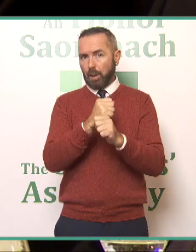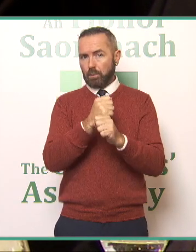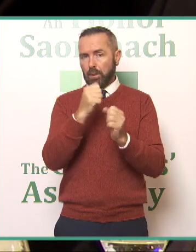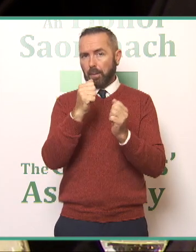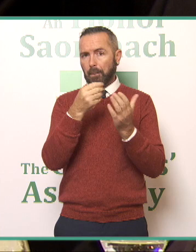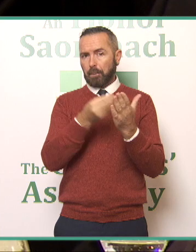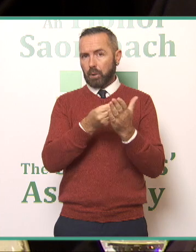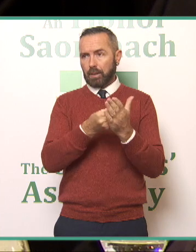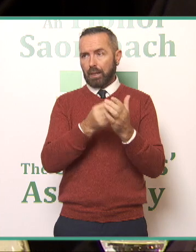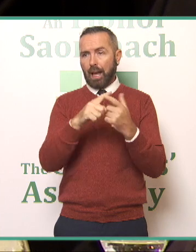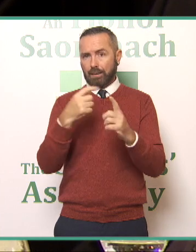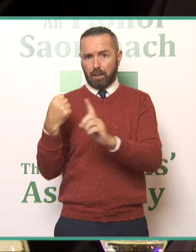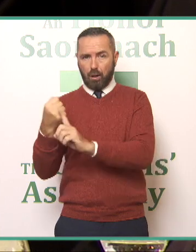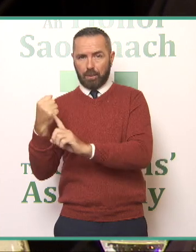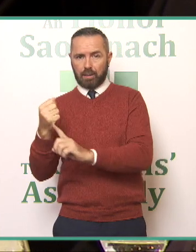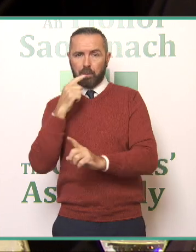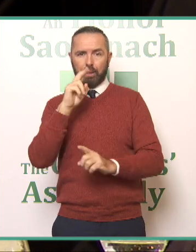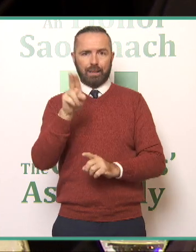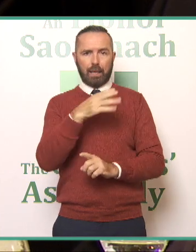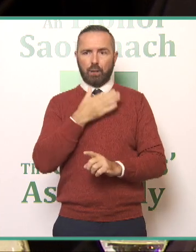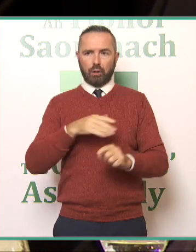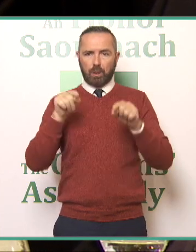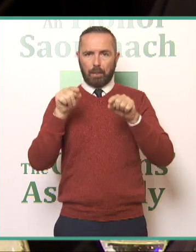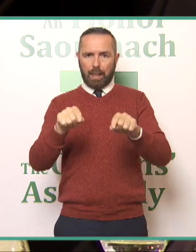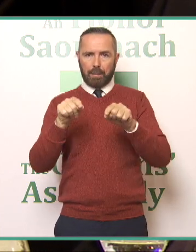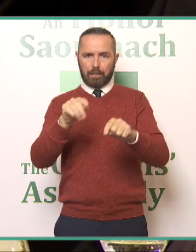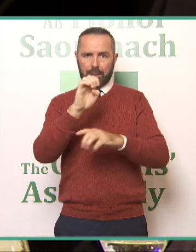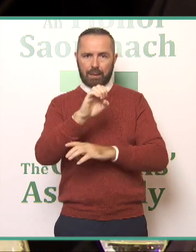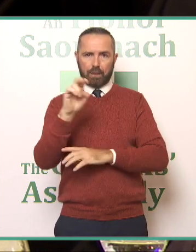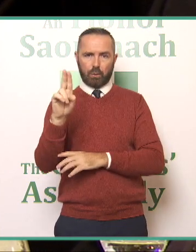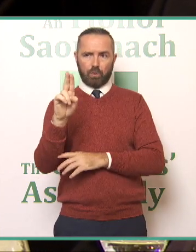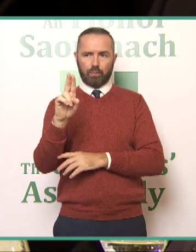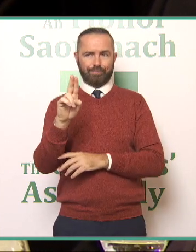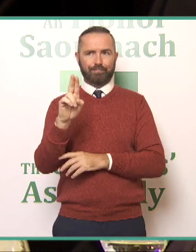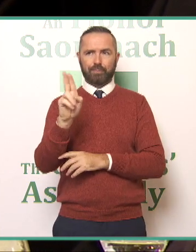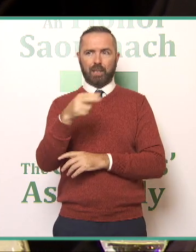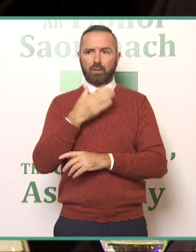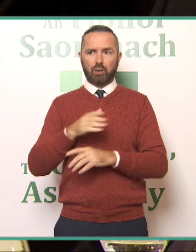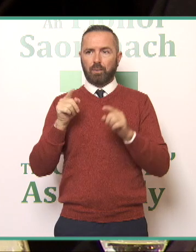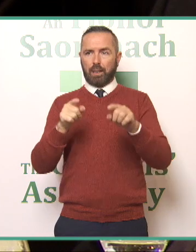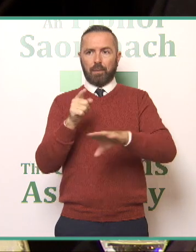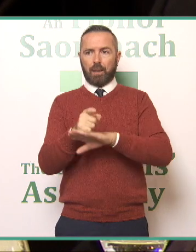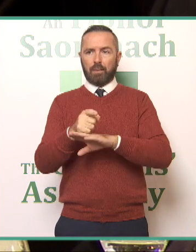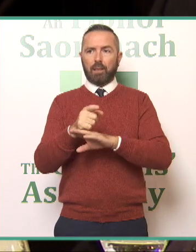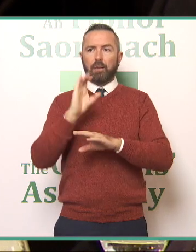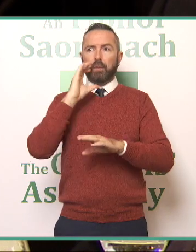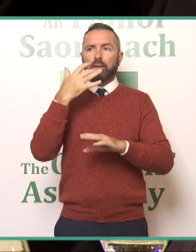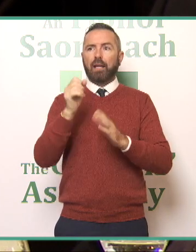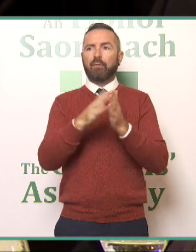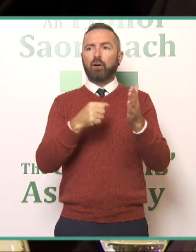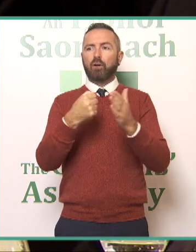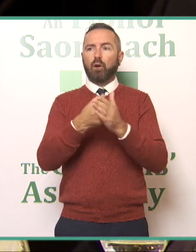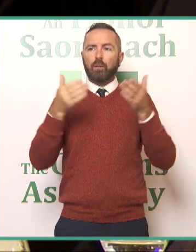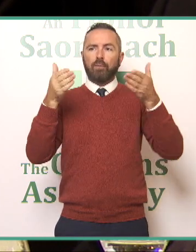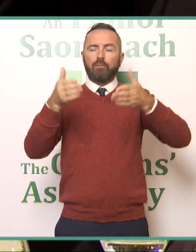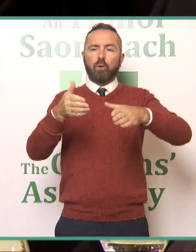I don't think we can cast all the blame at the EU level by any means here. You're sort of asking about, there's a corporate focus that this is sort of